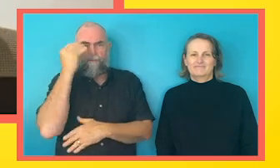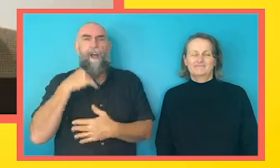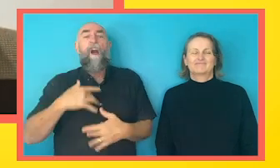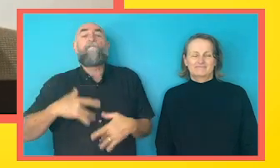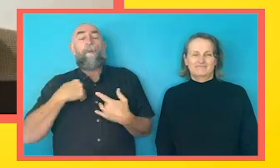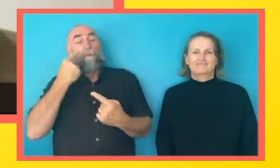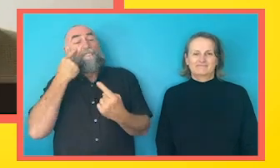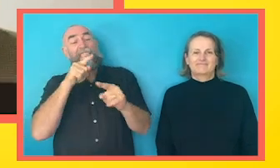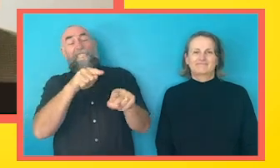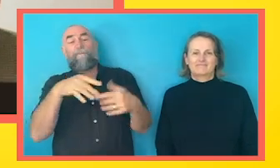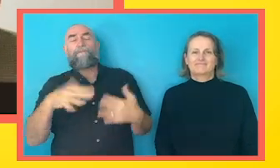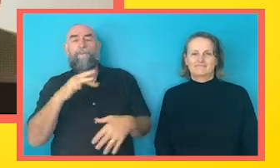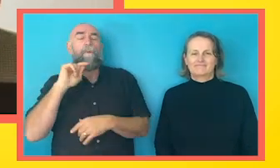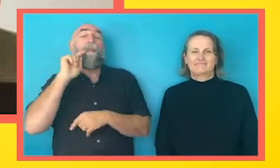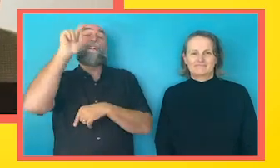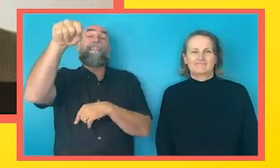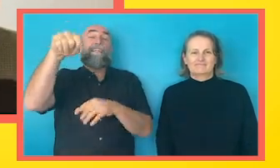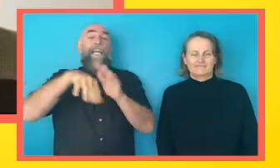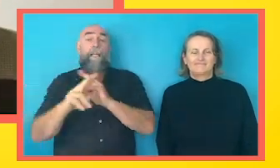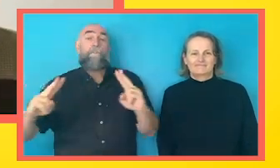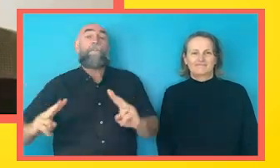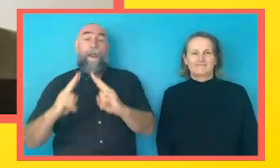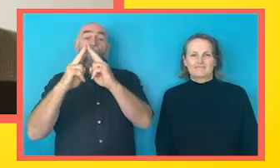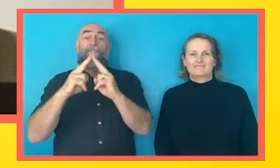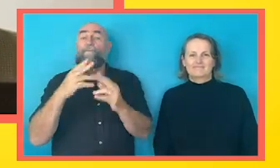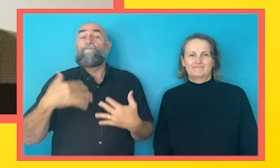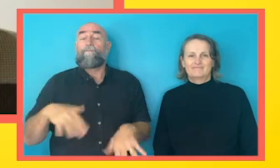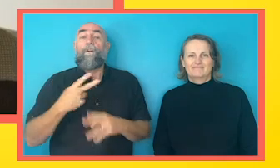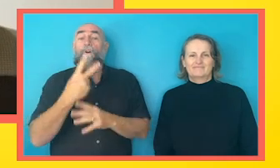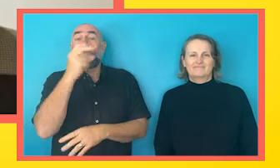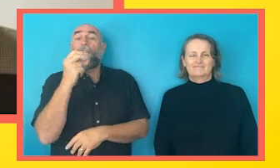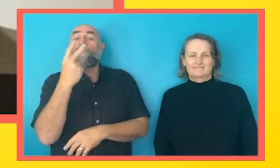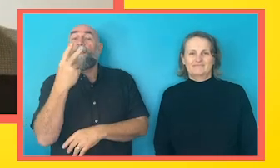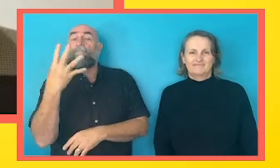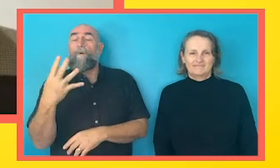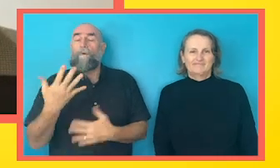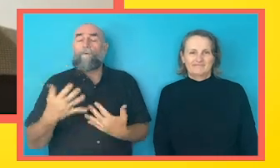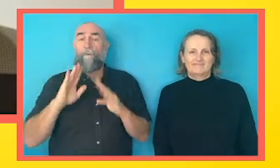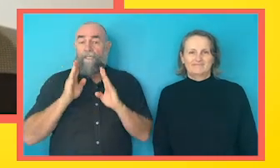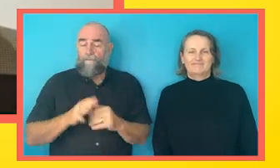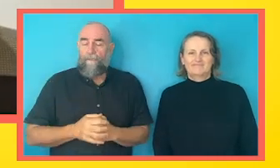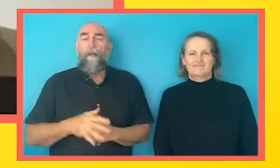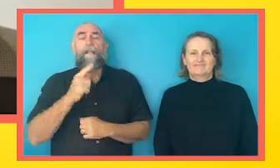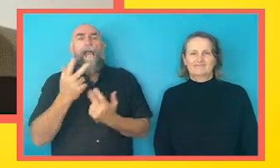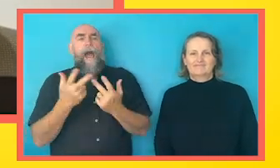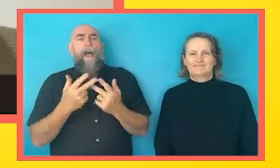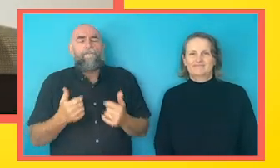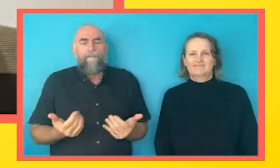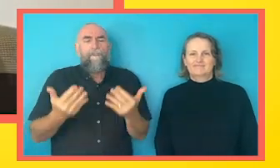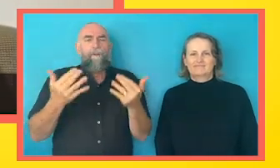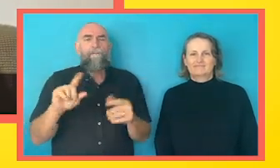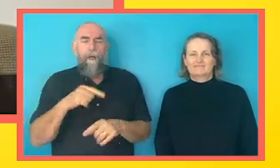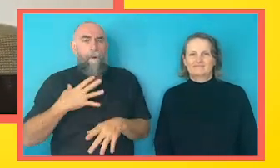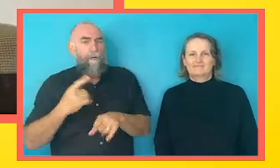him competing at the pointy end again in Paris in 2024. The other results that are definitely